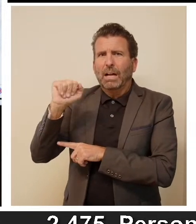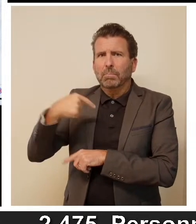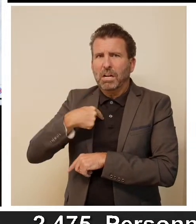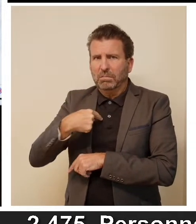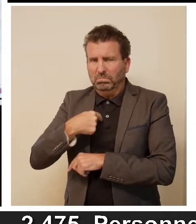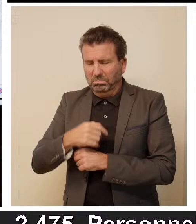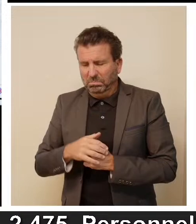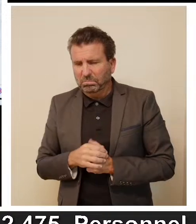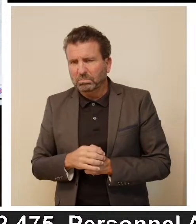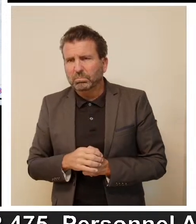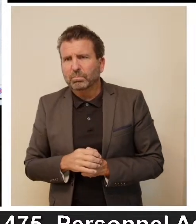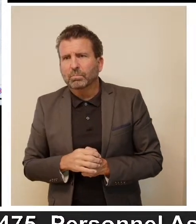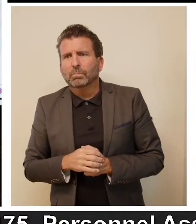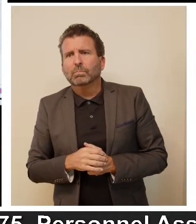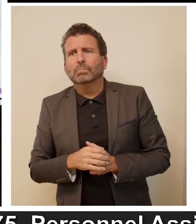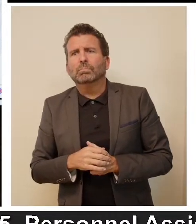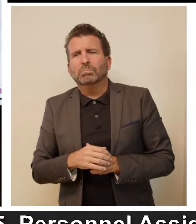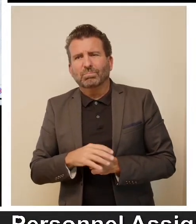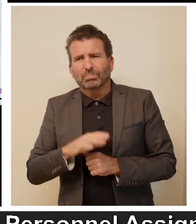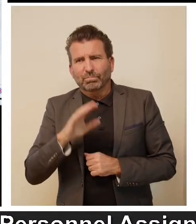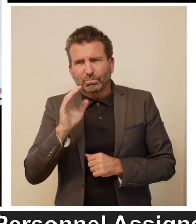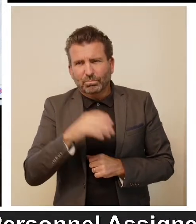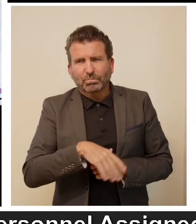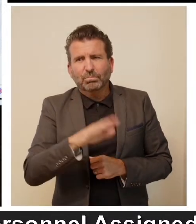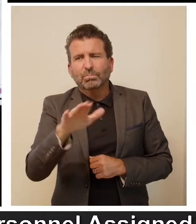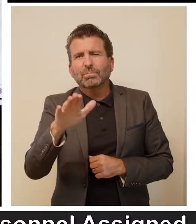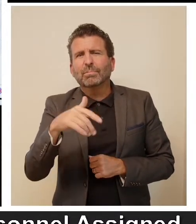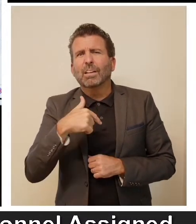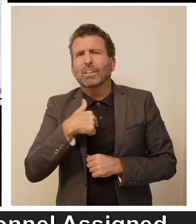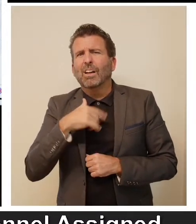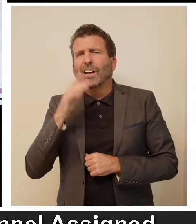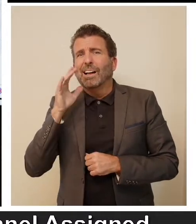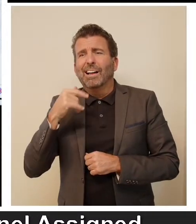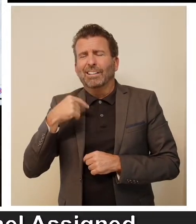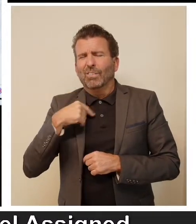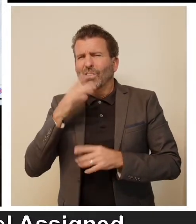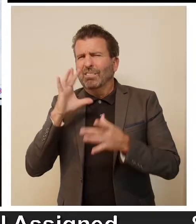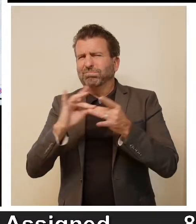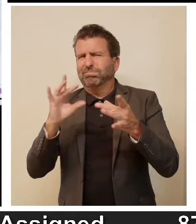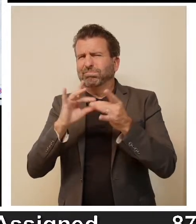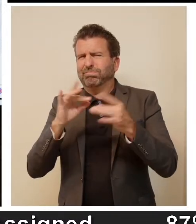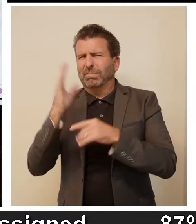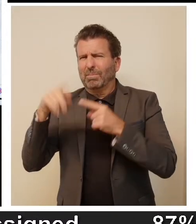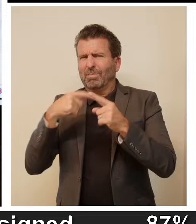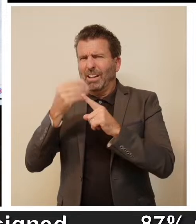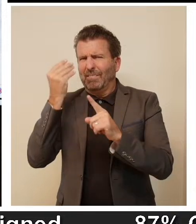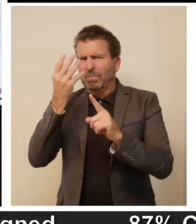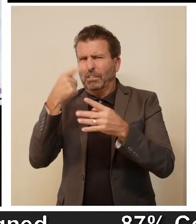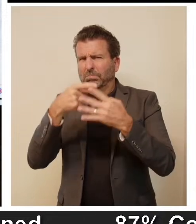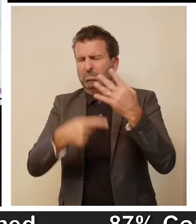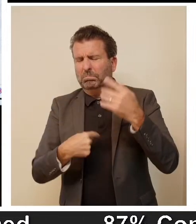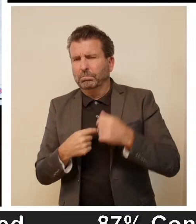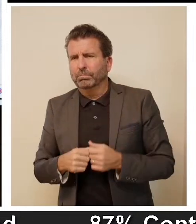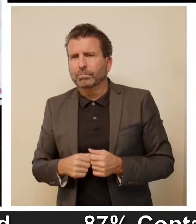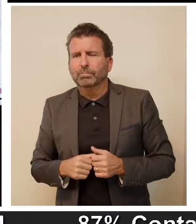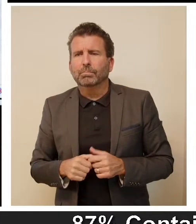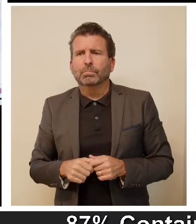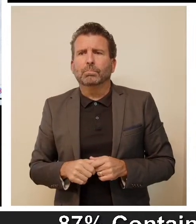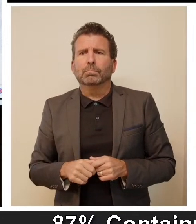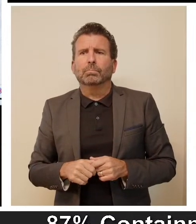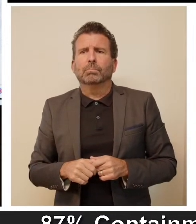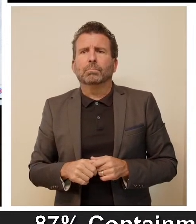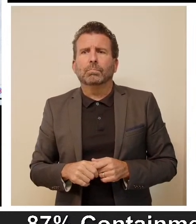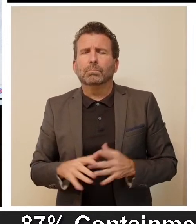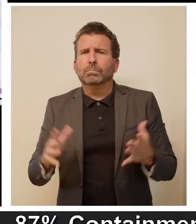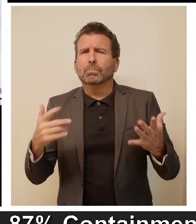you have some information in your hands where you can keep up with the FEMA information that is being released and stay on top of the information